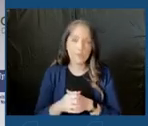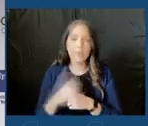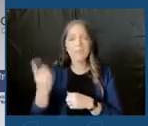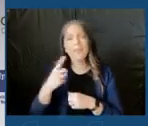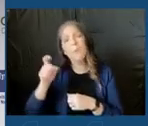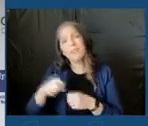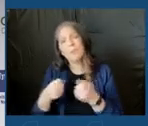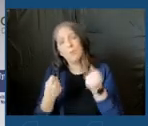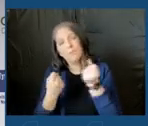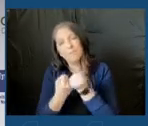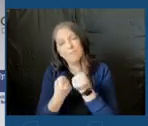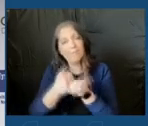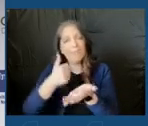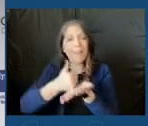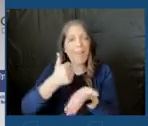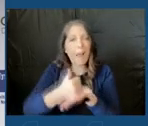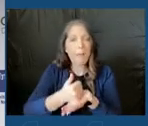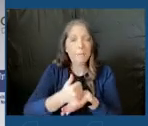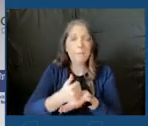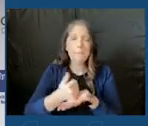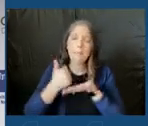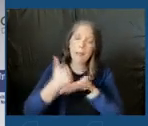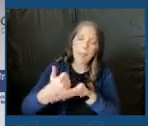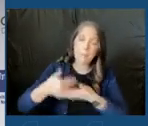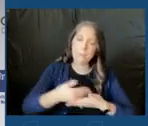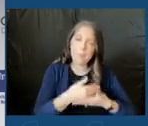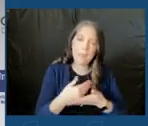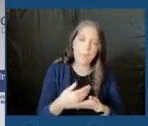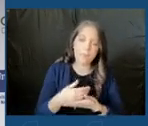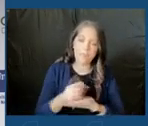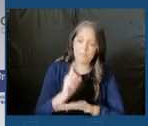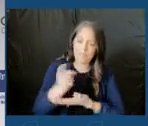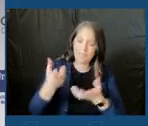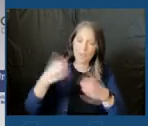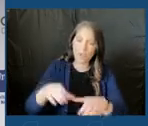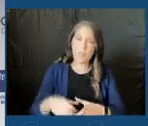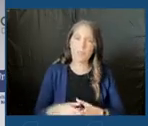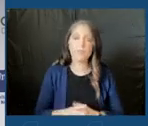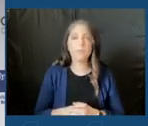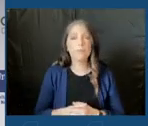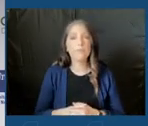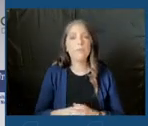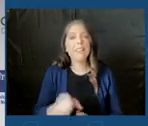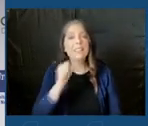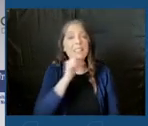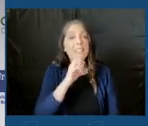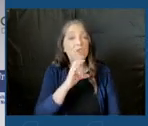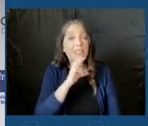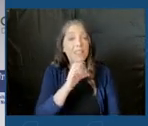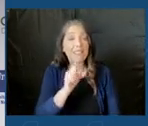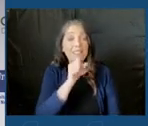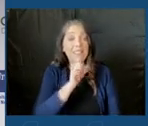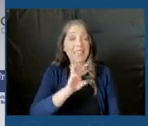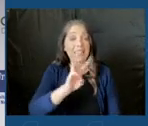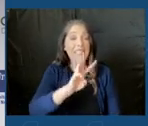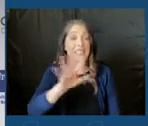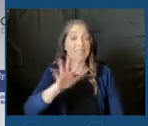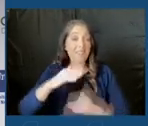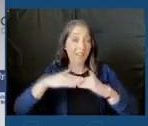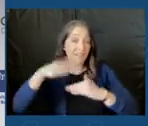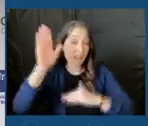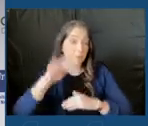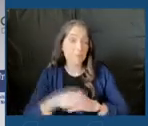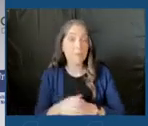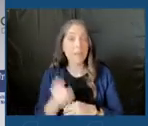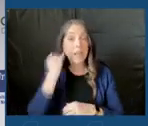baby a better chance. And our senior citizens, over 65, if you have documentation,